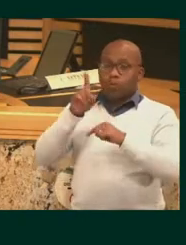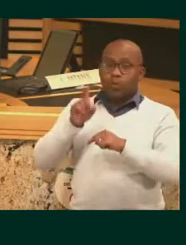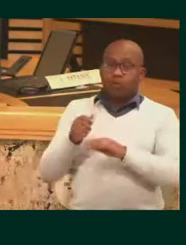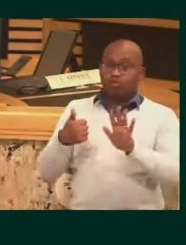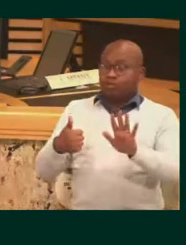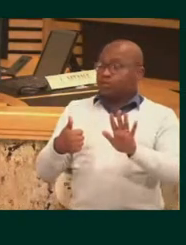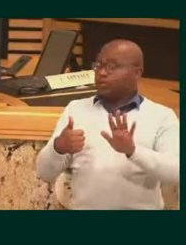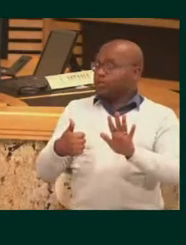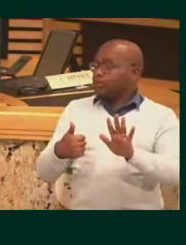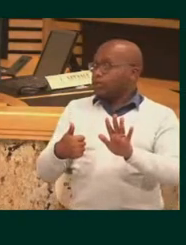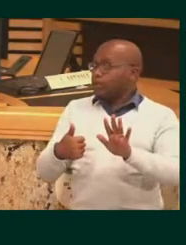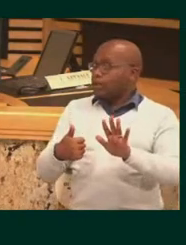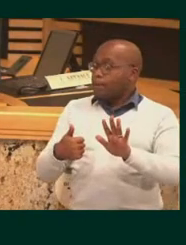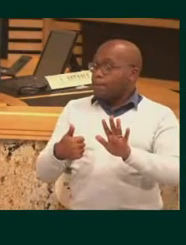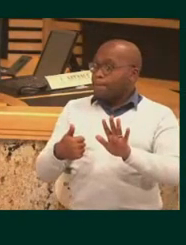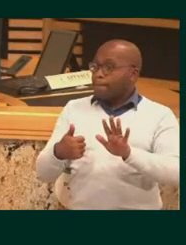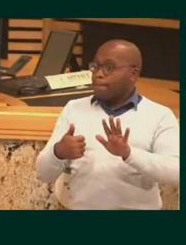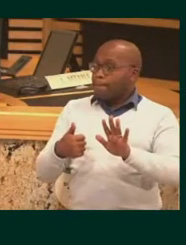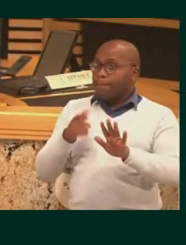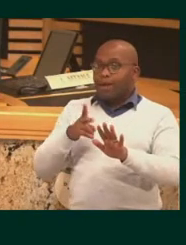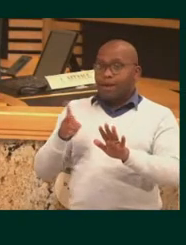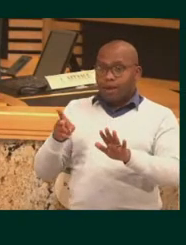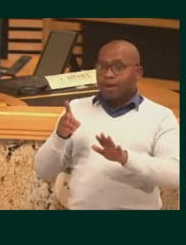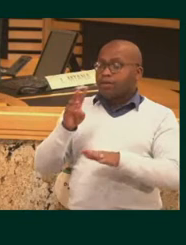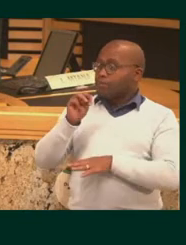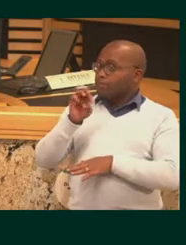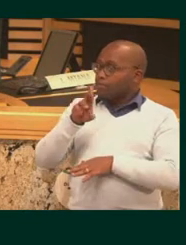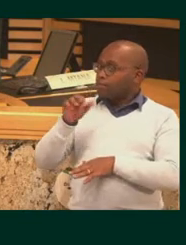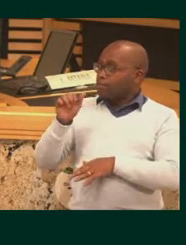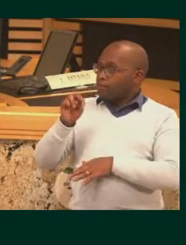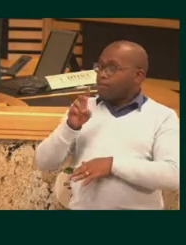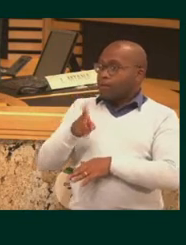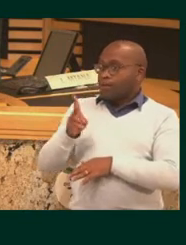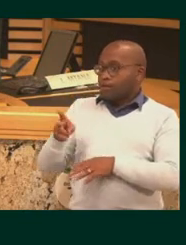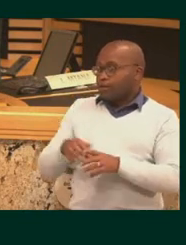six from honorable M again to you honorable